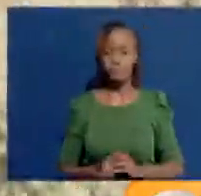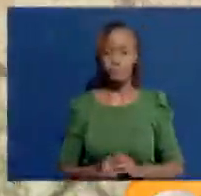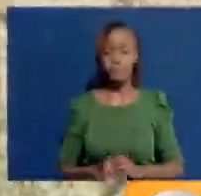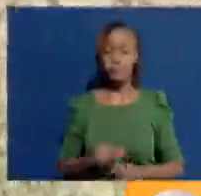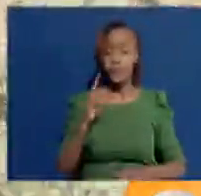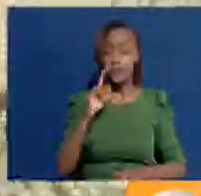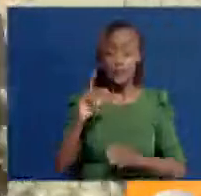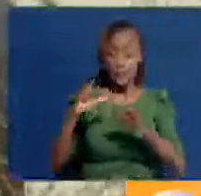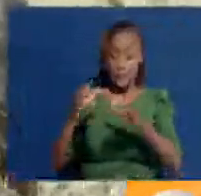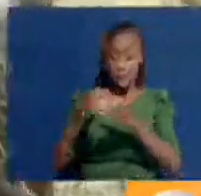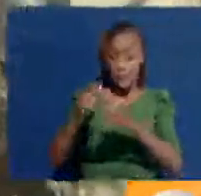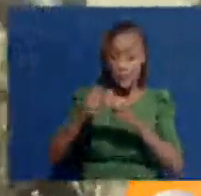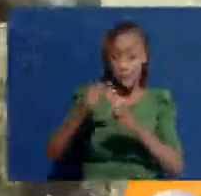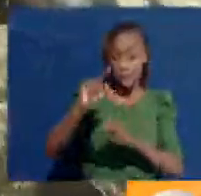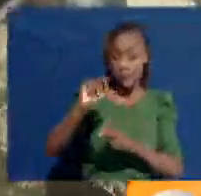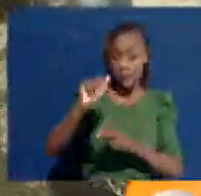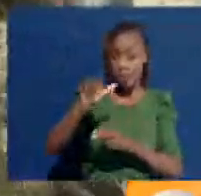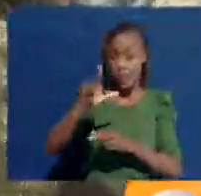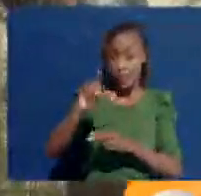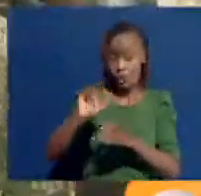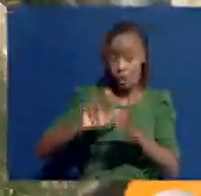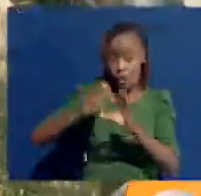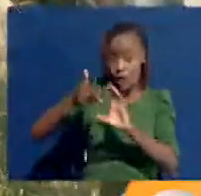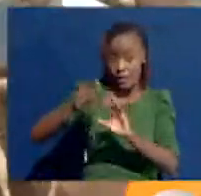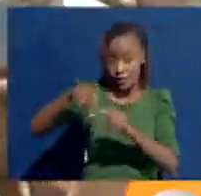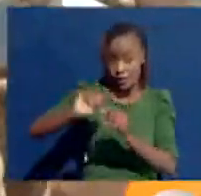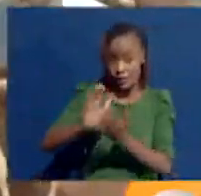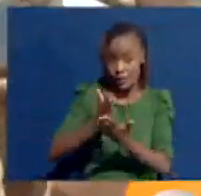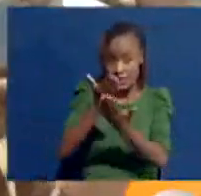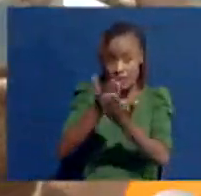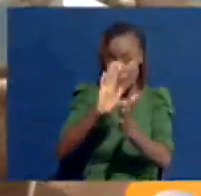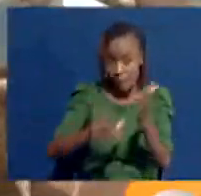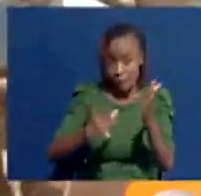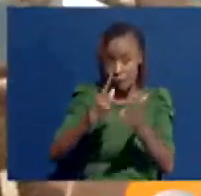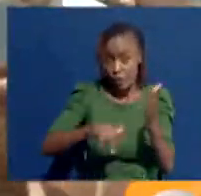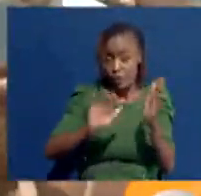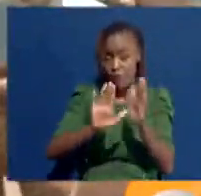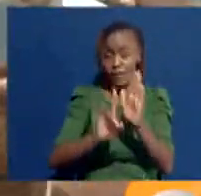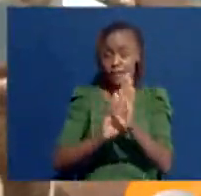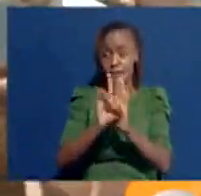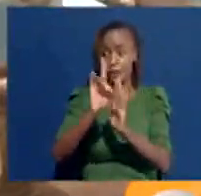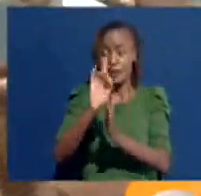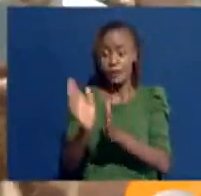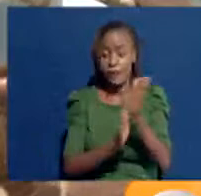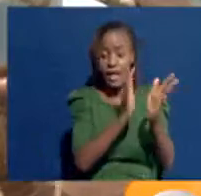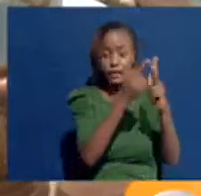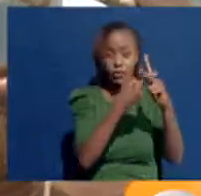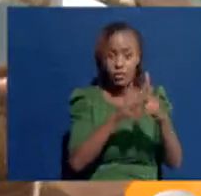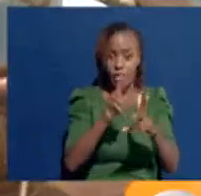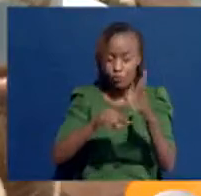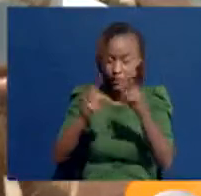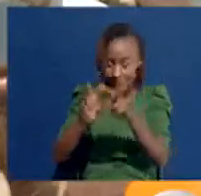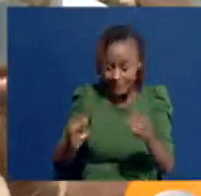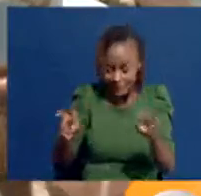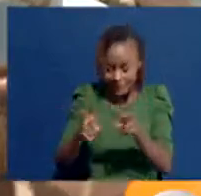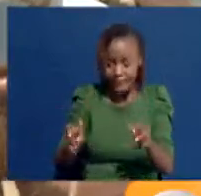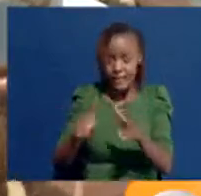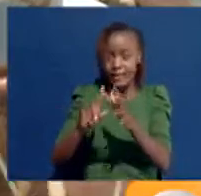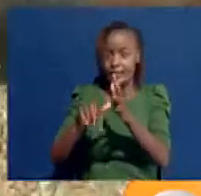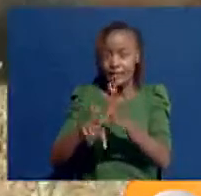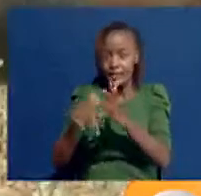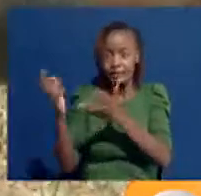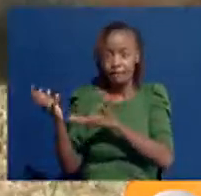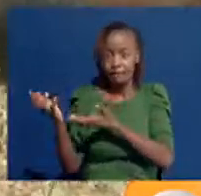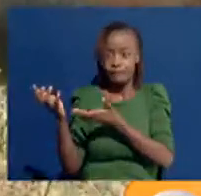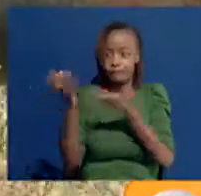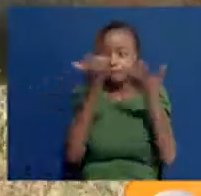Tullow Oil Kenya already submitted its development plan to formally commence extraction of the crude oil to